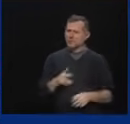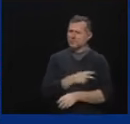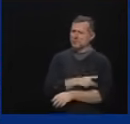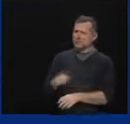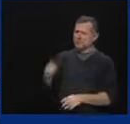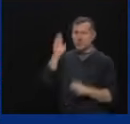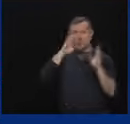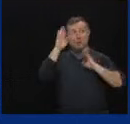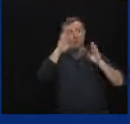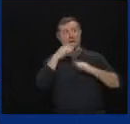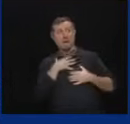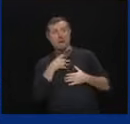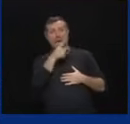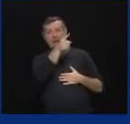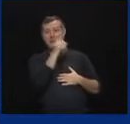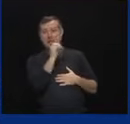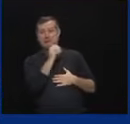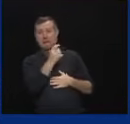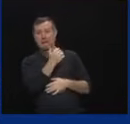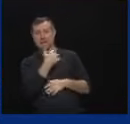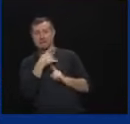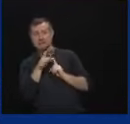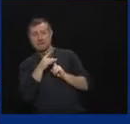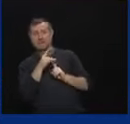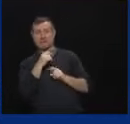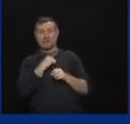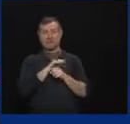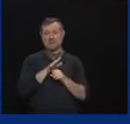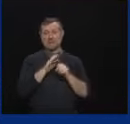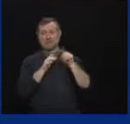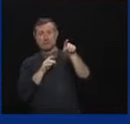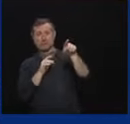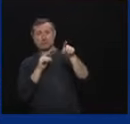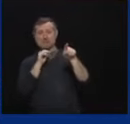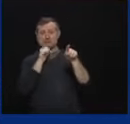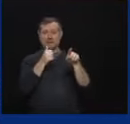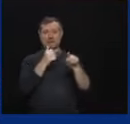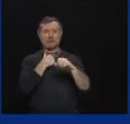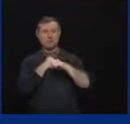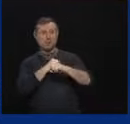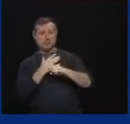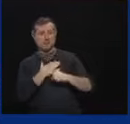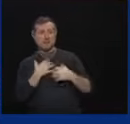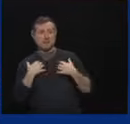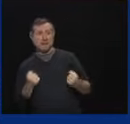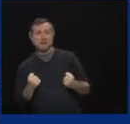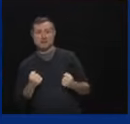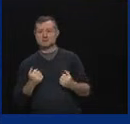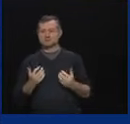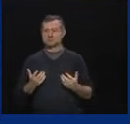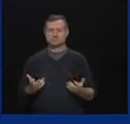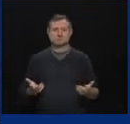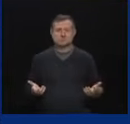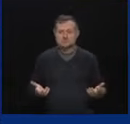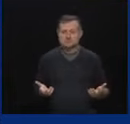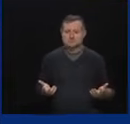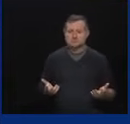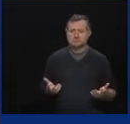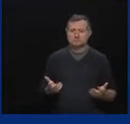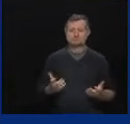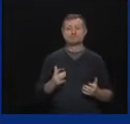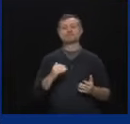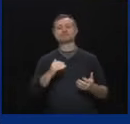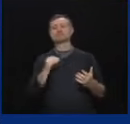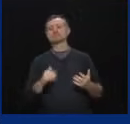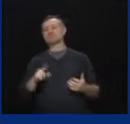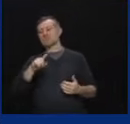virus from one of the people who are supposed to protect their health. That doesn't make sense, and we're going to continue going to court. I'll take your question, we'll go to online. Governor, I wanted to